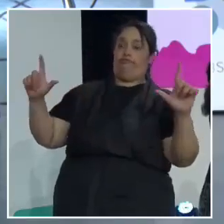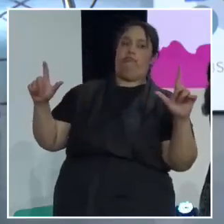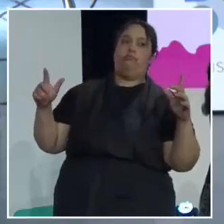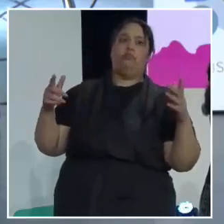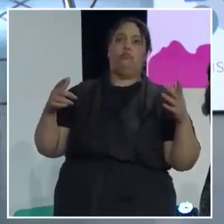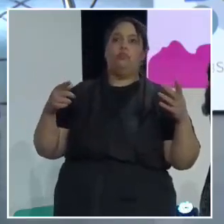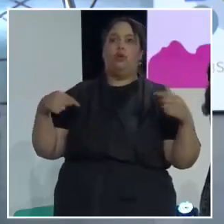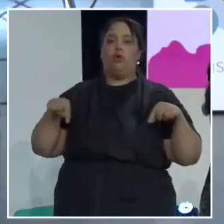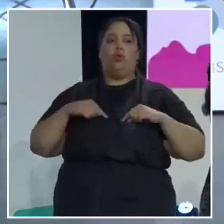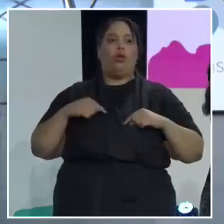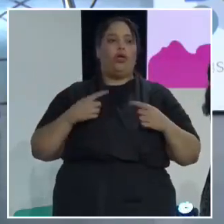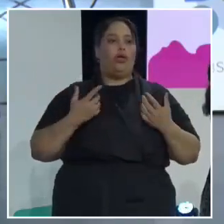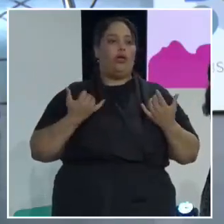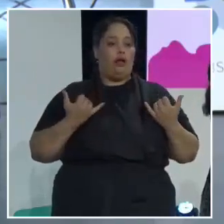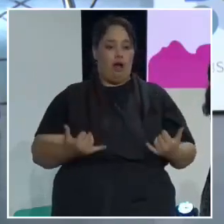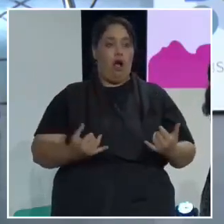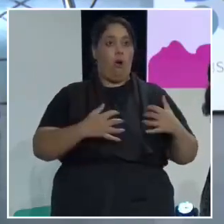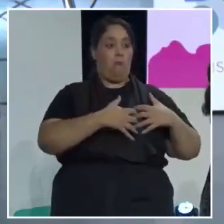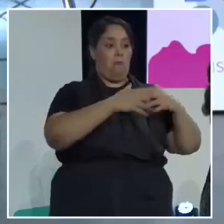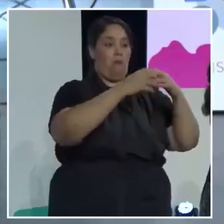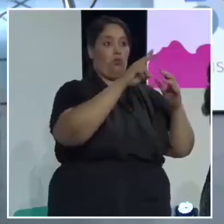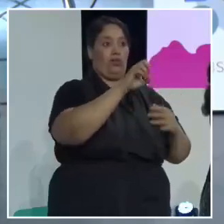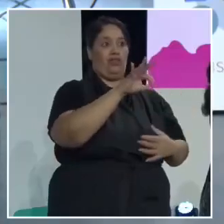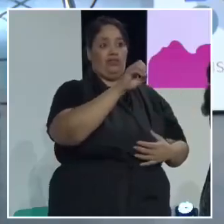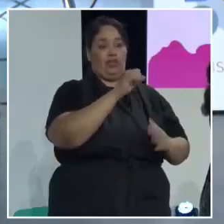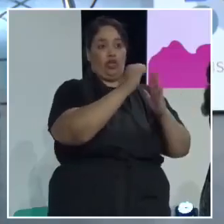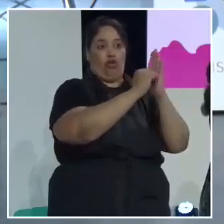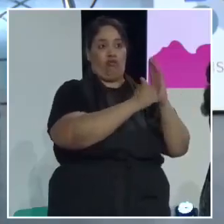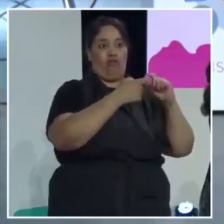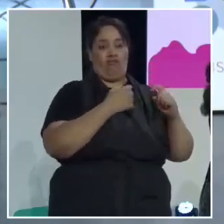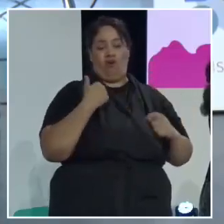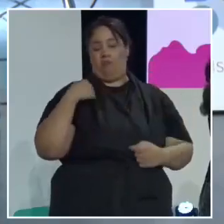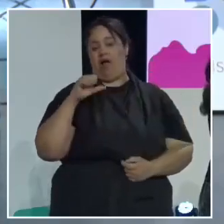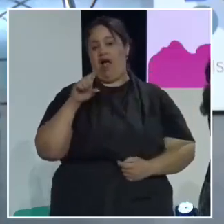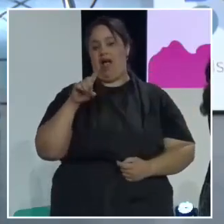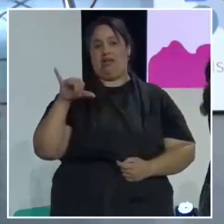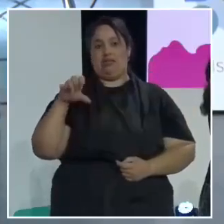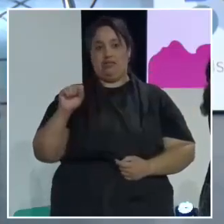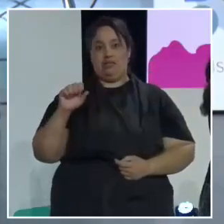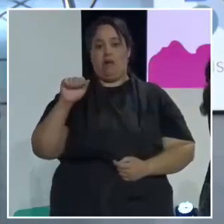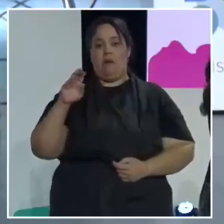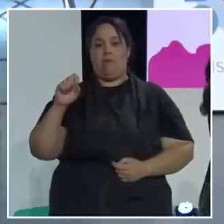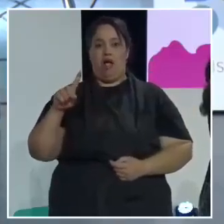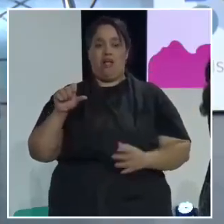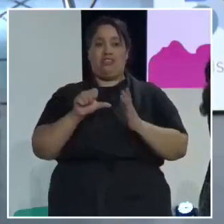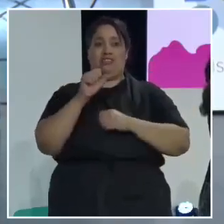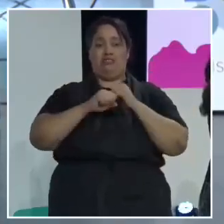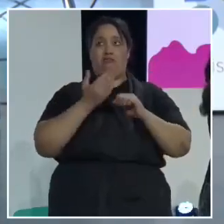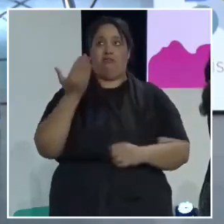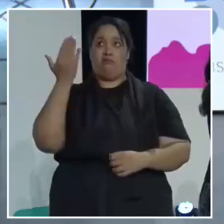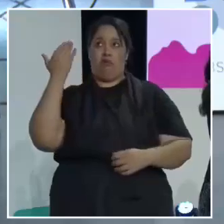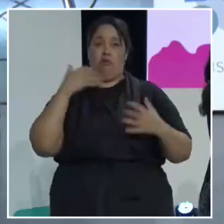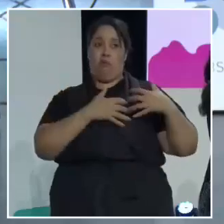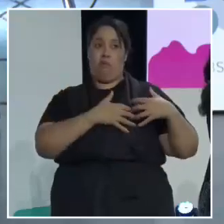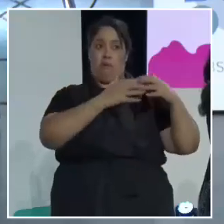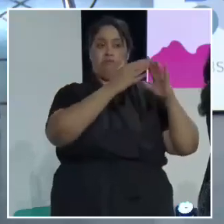we launched this 2030 agenda from Addis Ababa about 5 or 6 years ago,